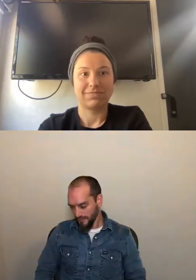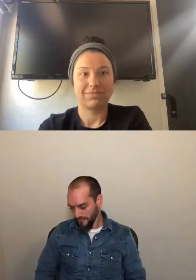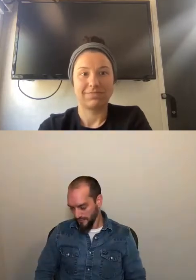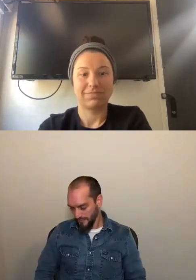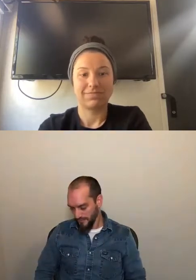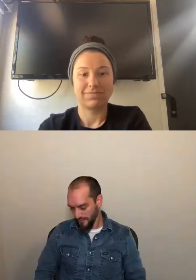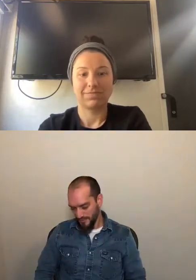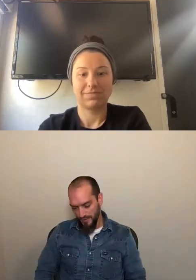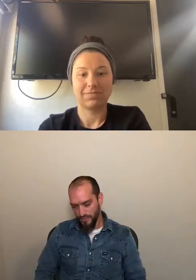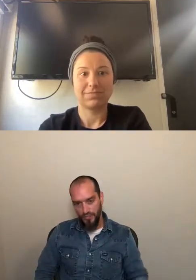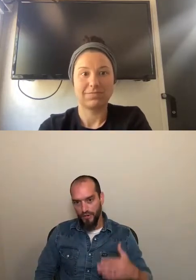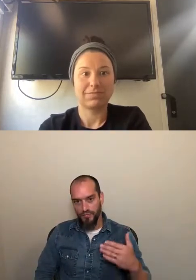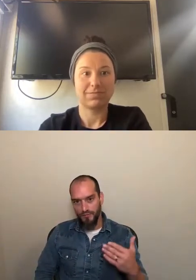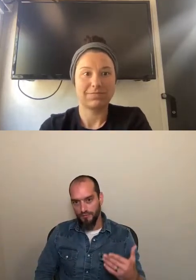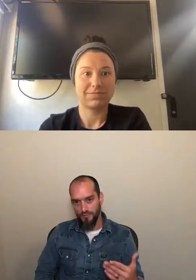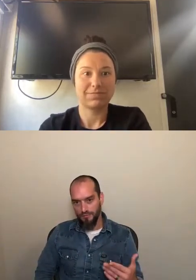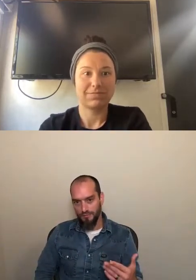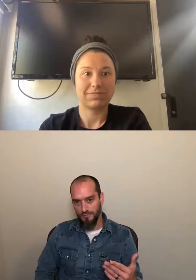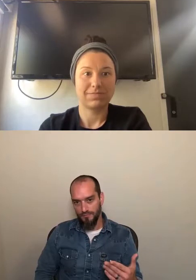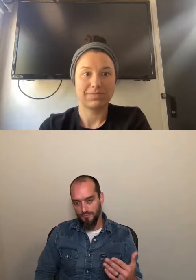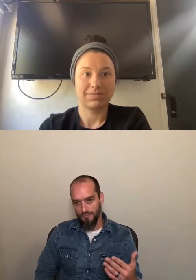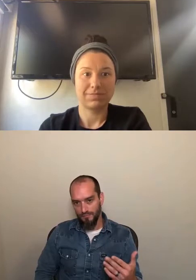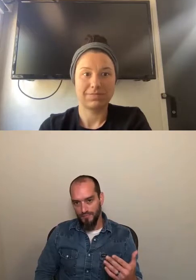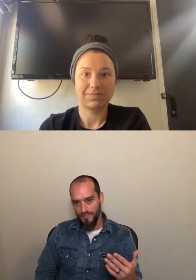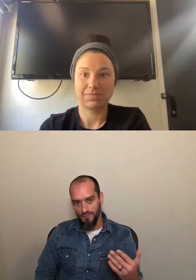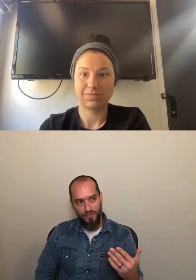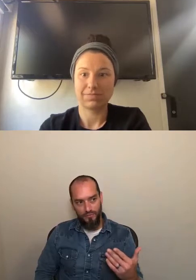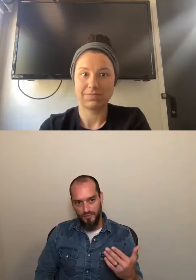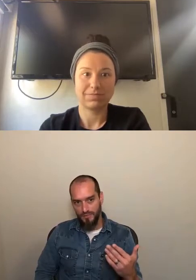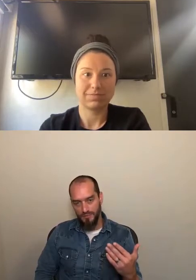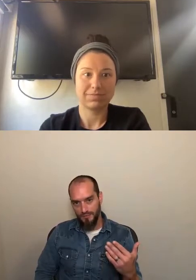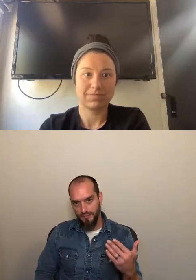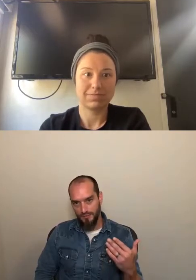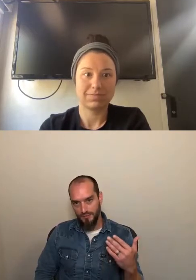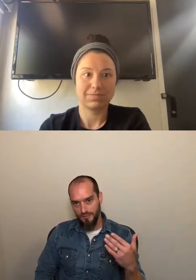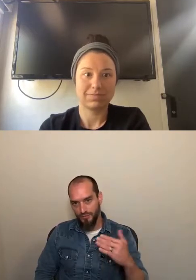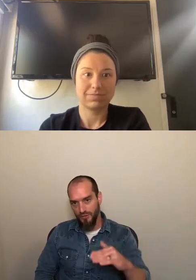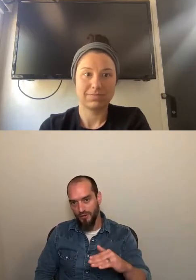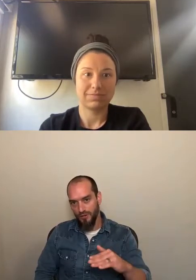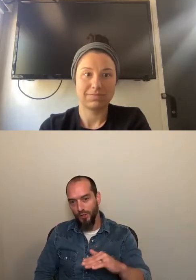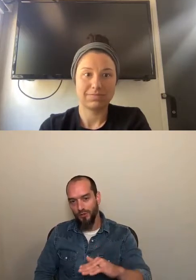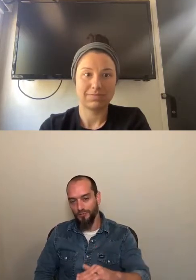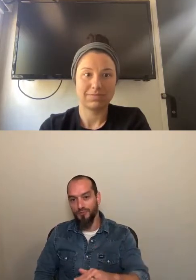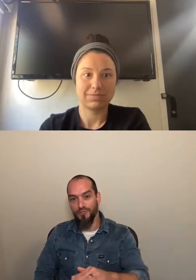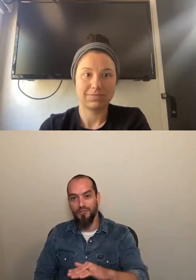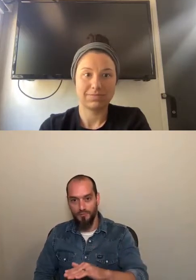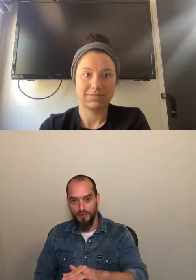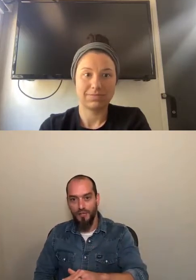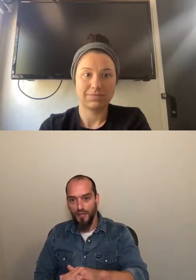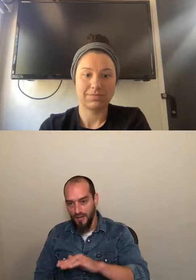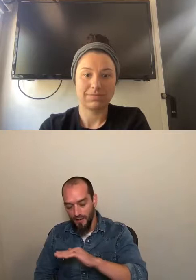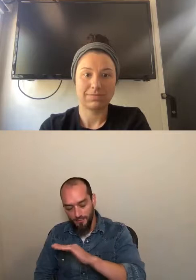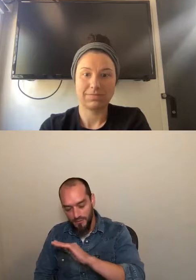And look, every generation that comes after us, they're starting with lower immune